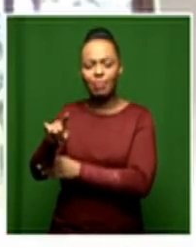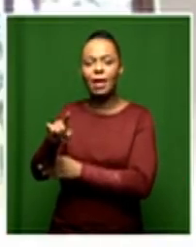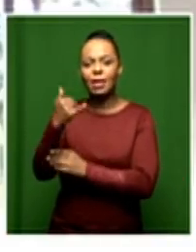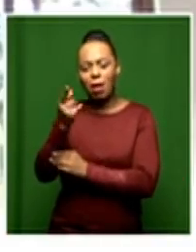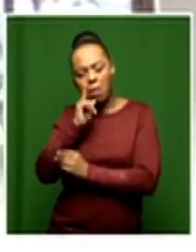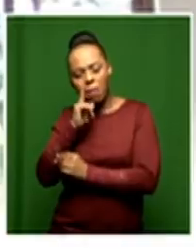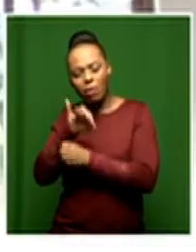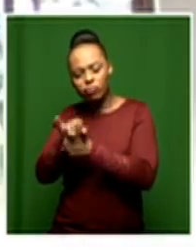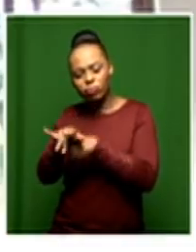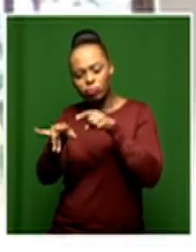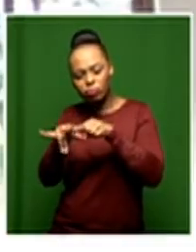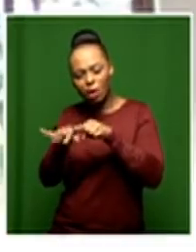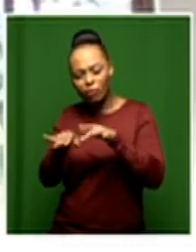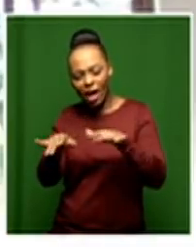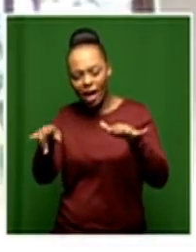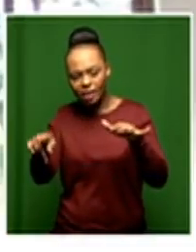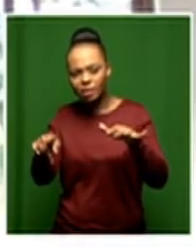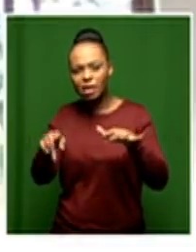the virus just to make sure that